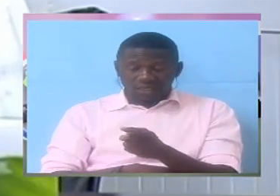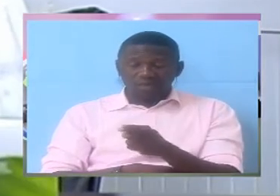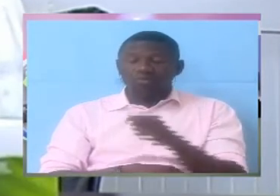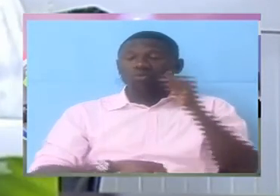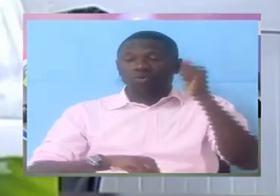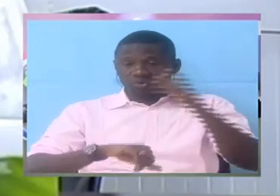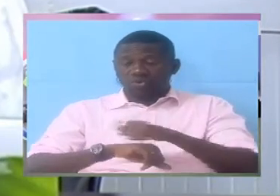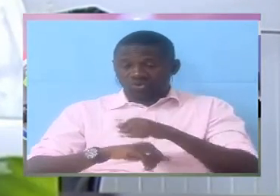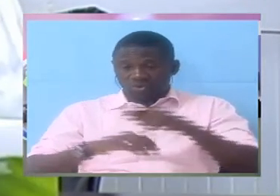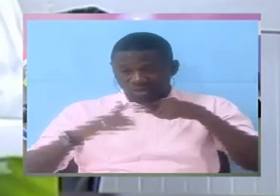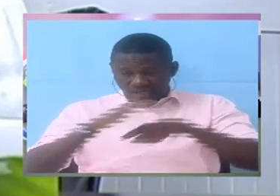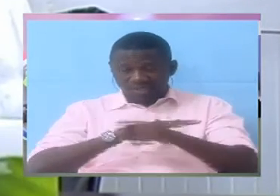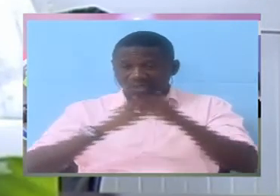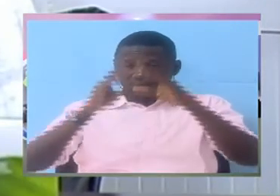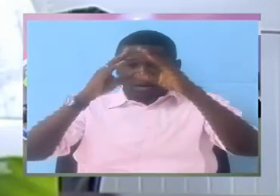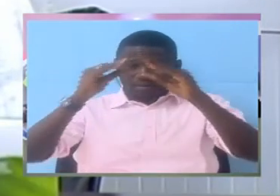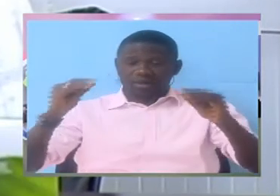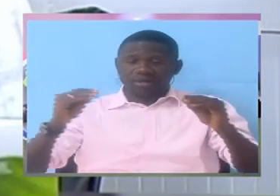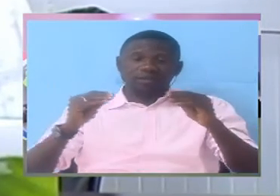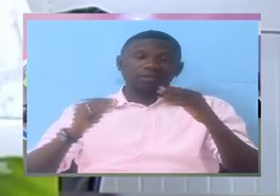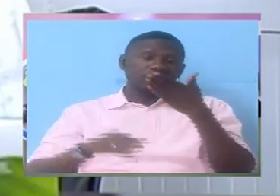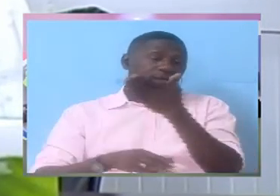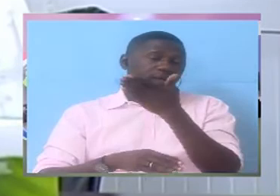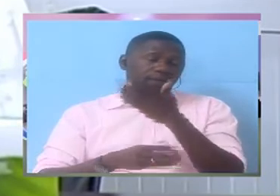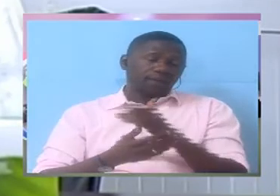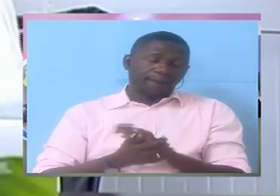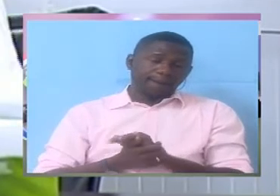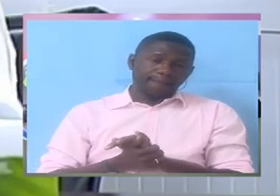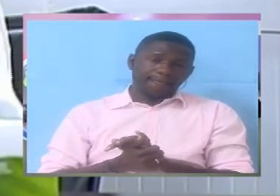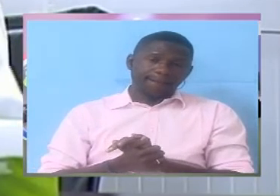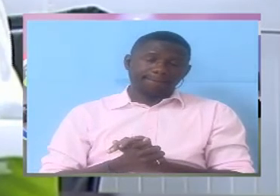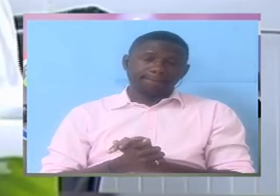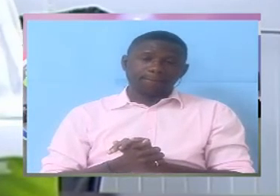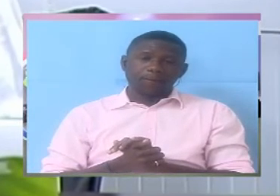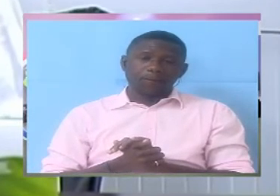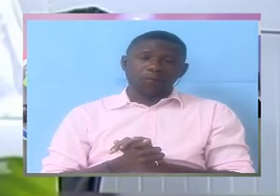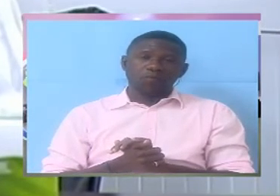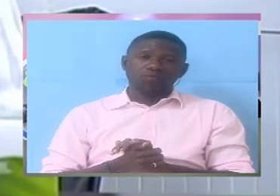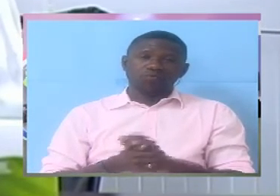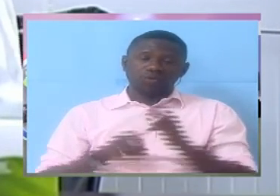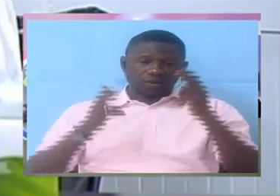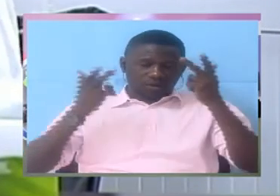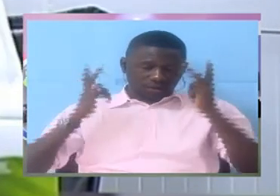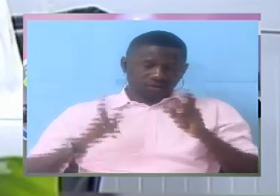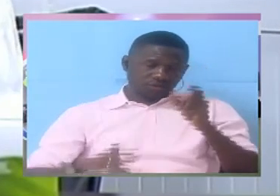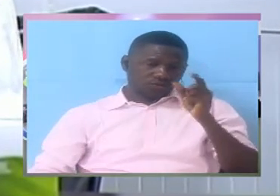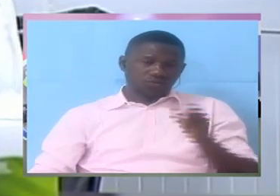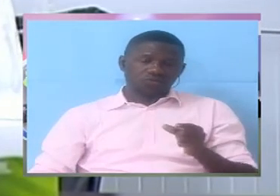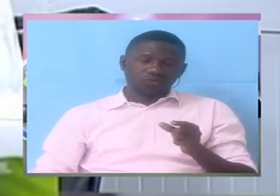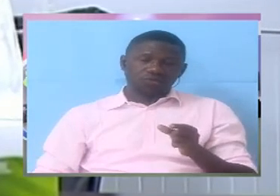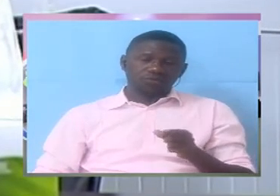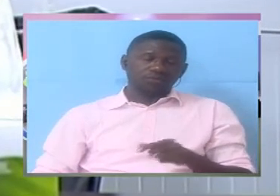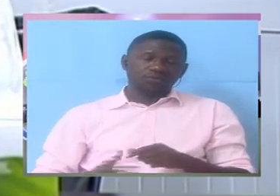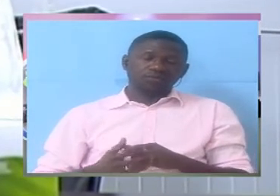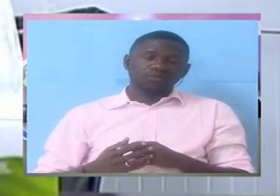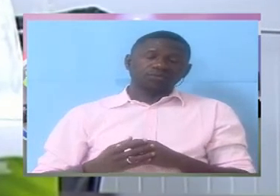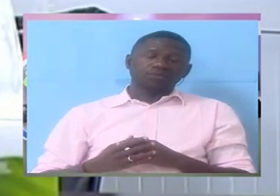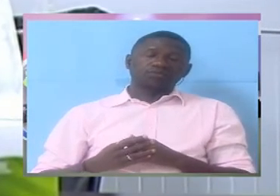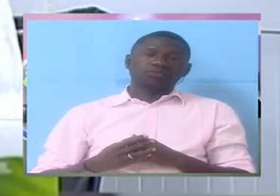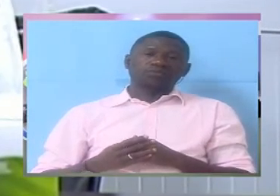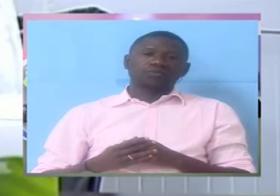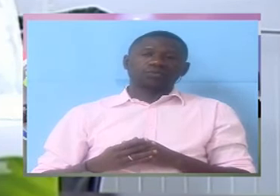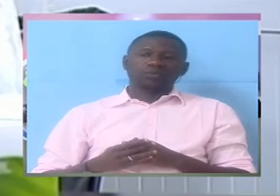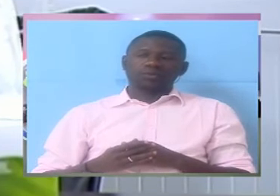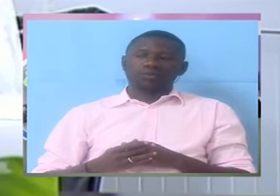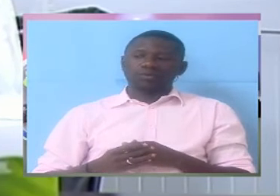akobiri ya samba wo bunkono ba kono ya ya kala jele. Answer. Answer. These